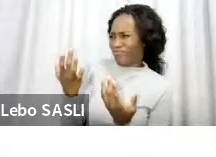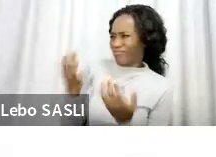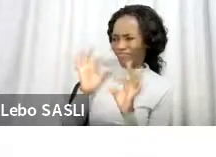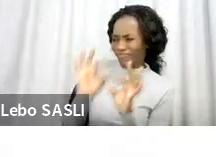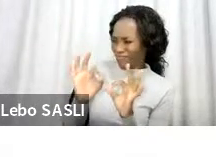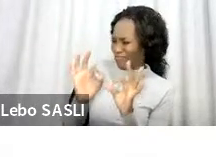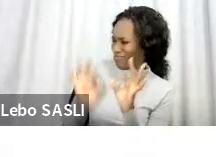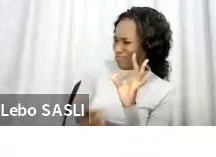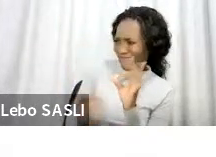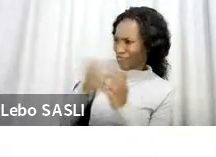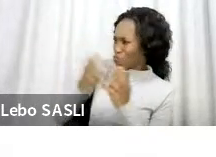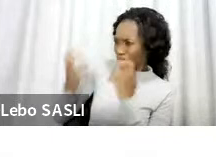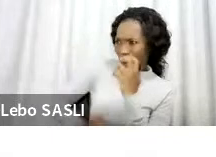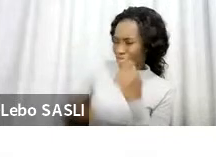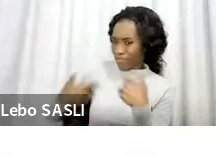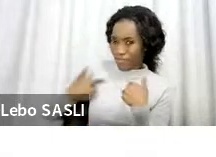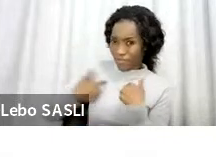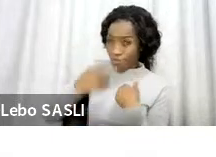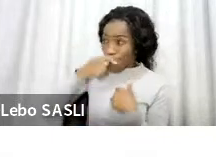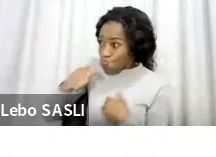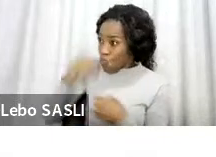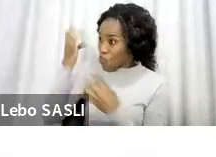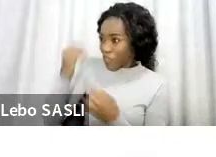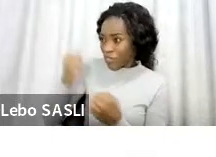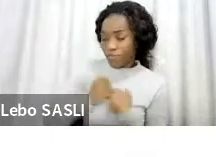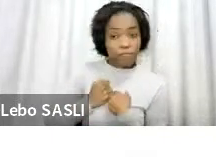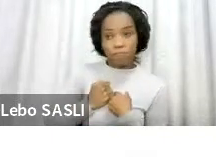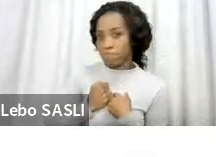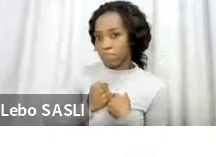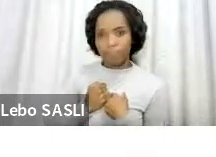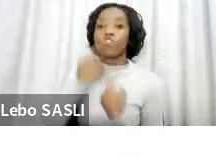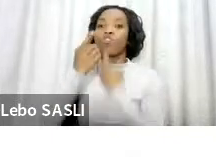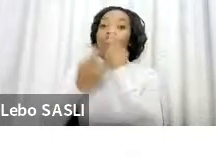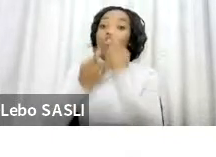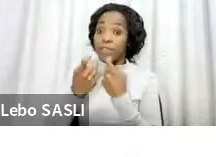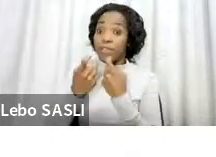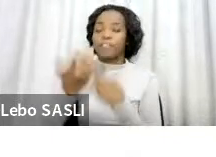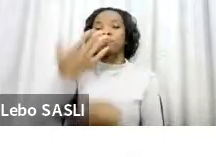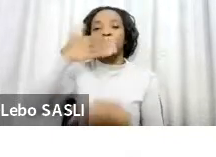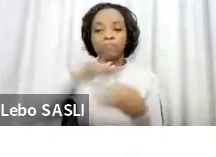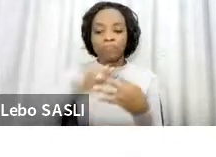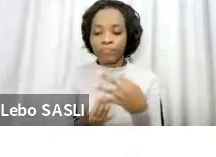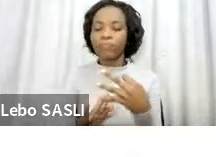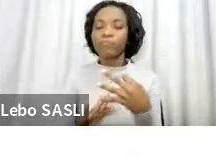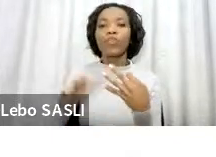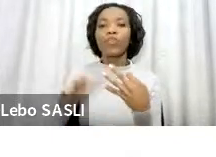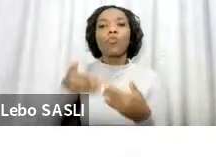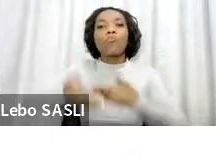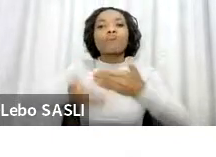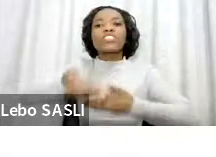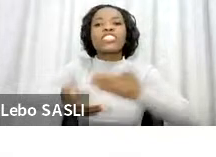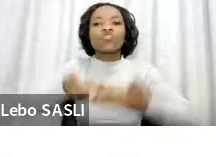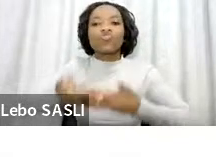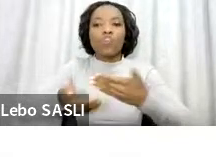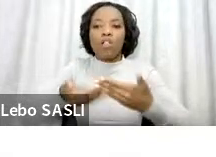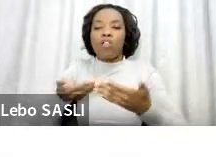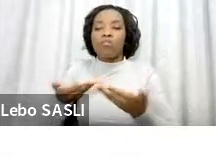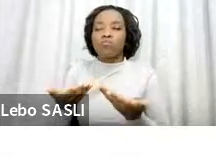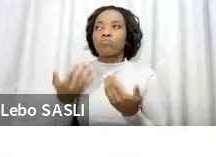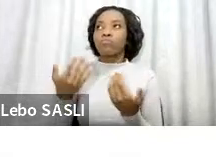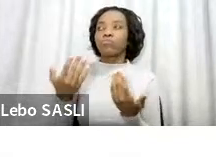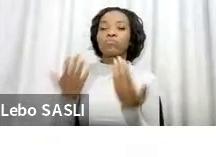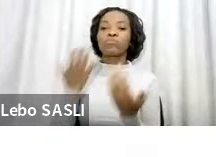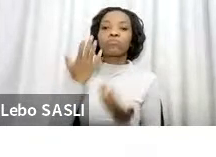and doesn't reveal your true information. And procedural matters, we are saying when conducting an